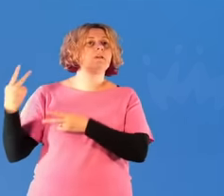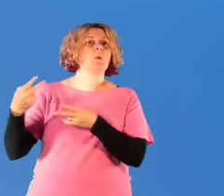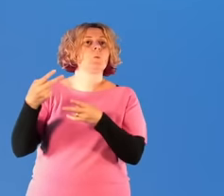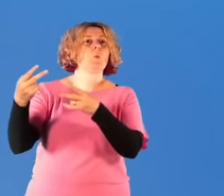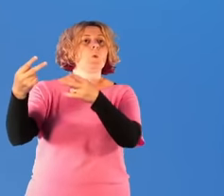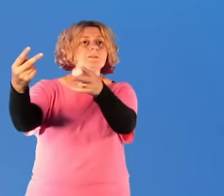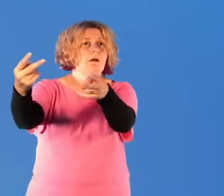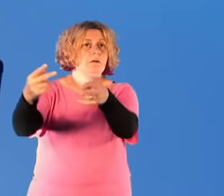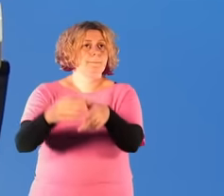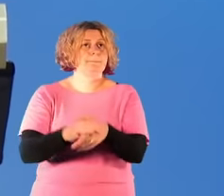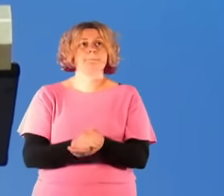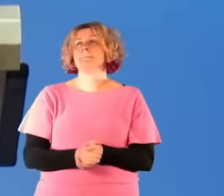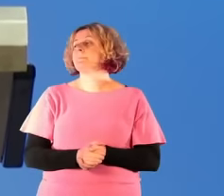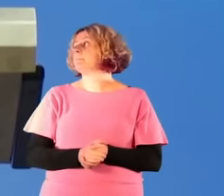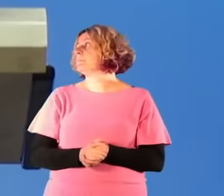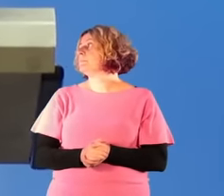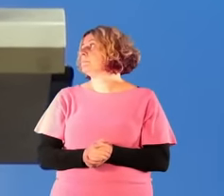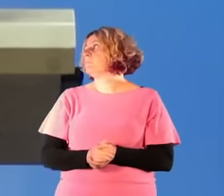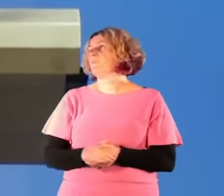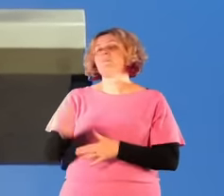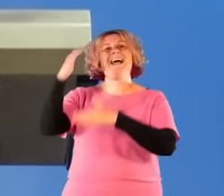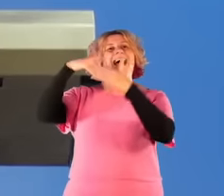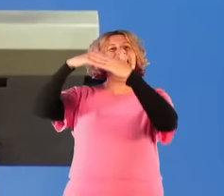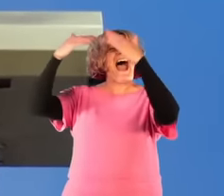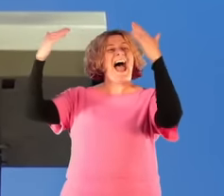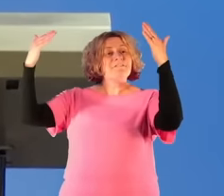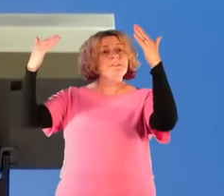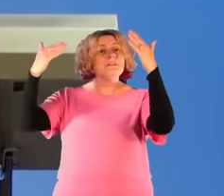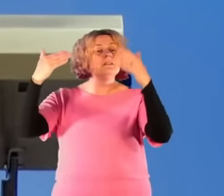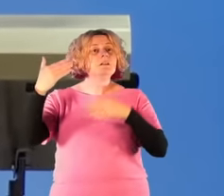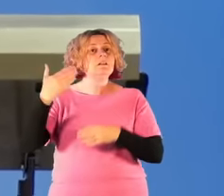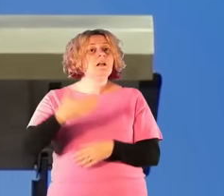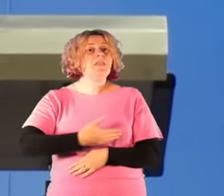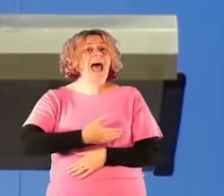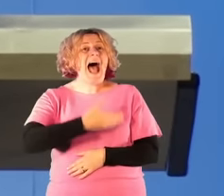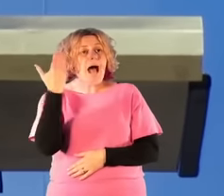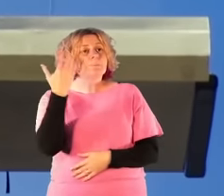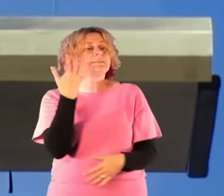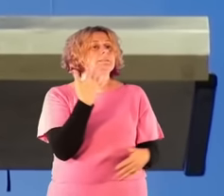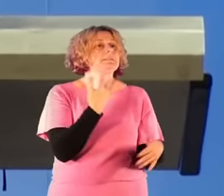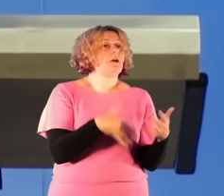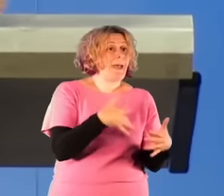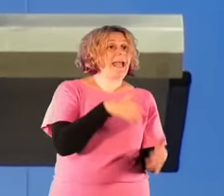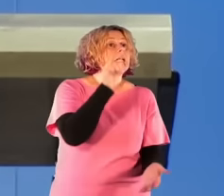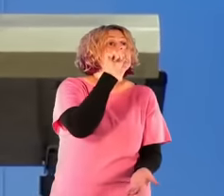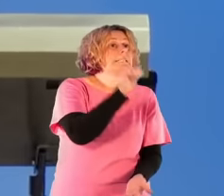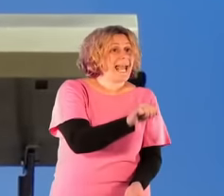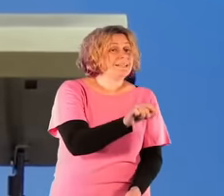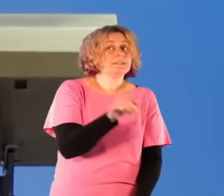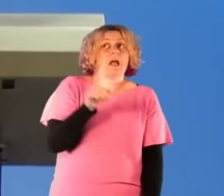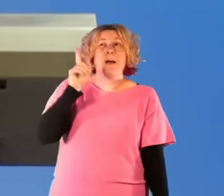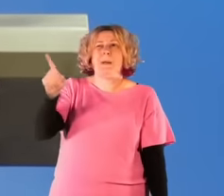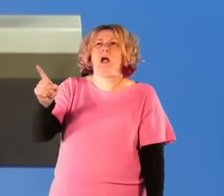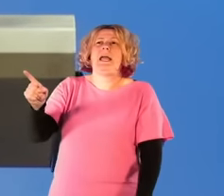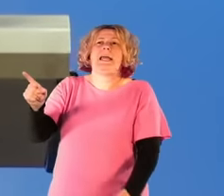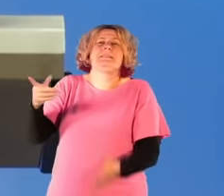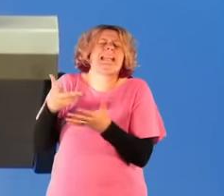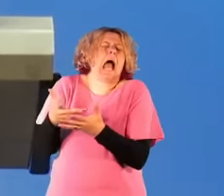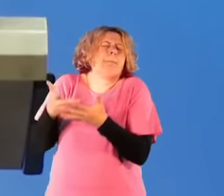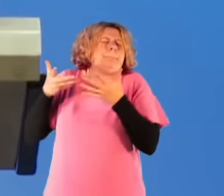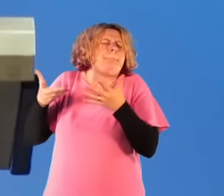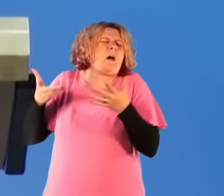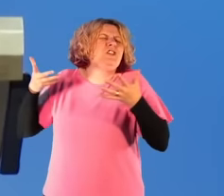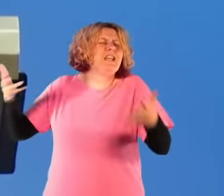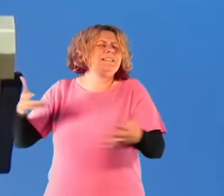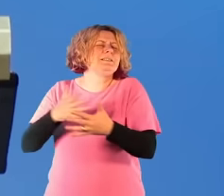isn't just the absence of pain. It's the abundance of joy. It's the abundance of life. Later